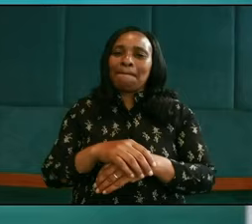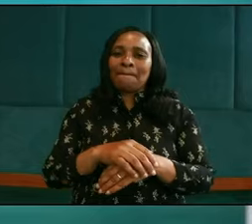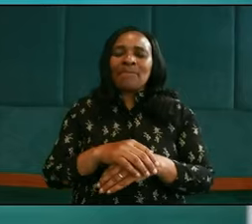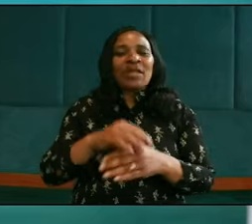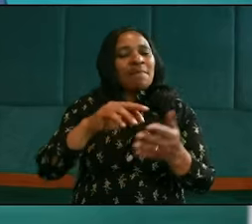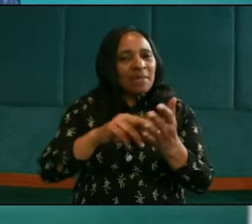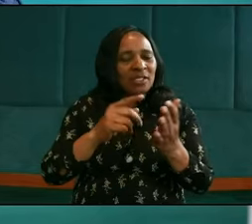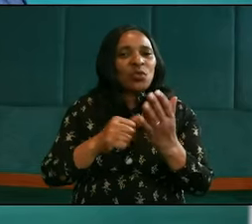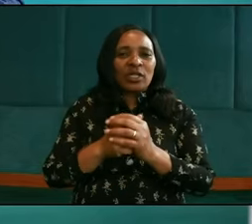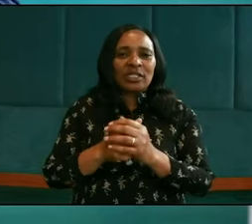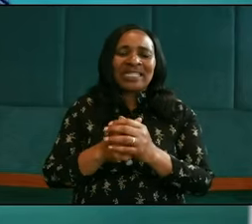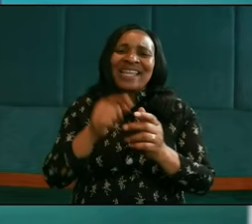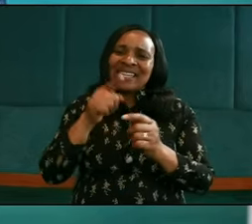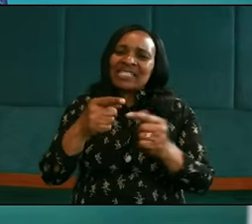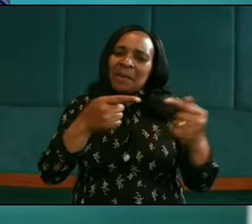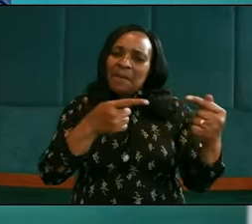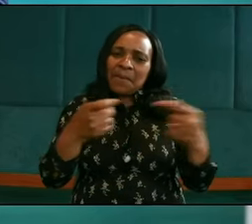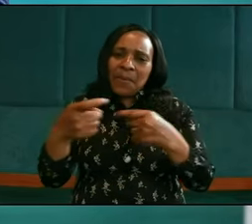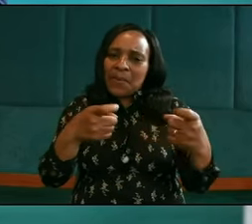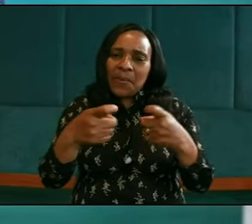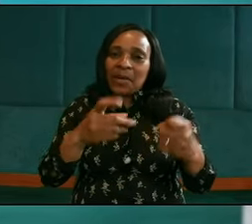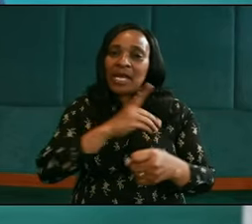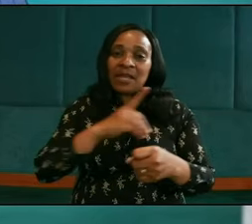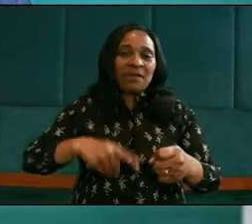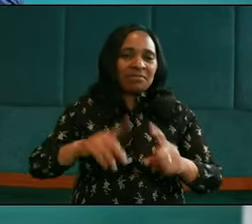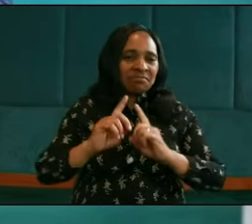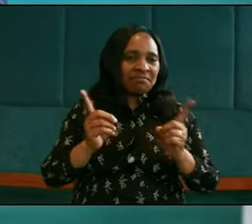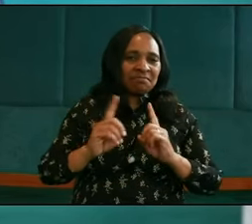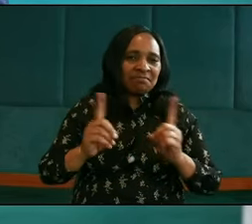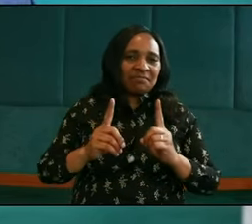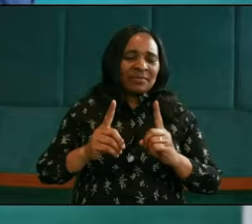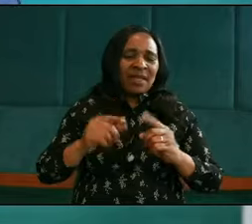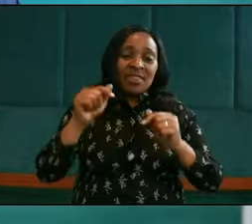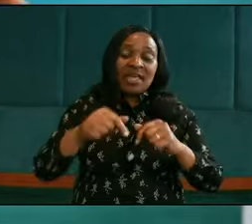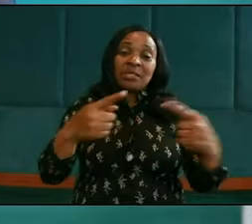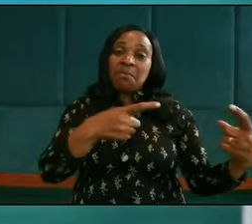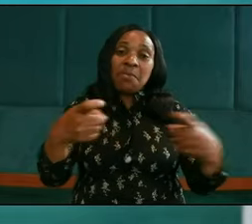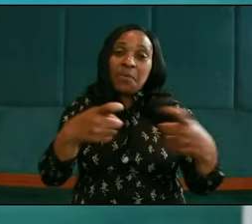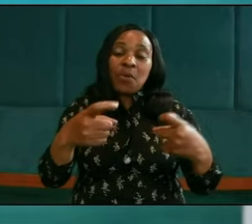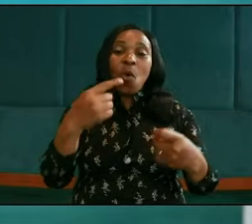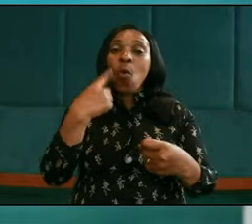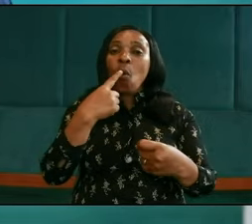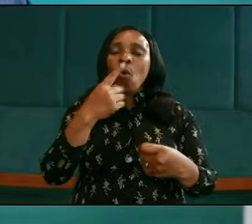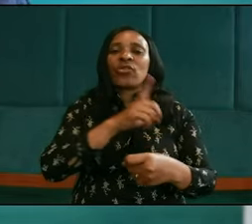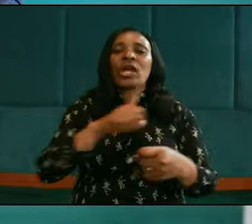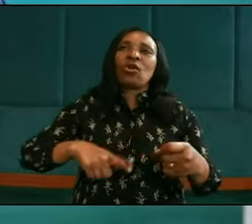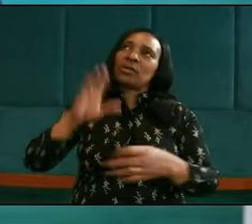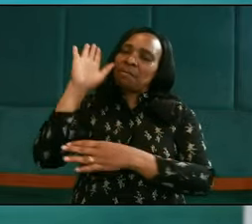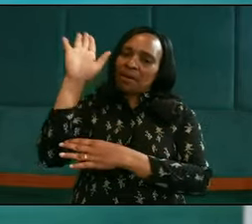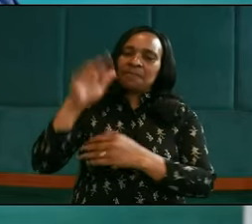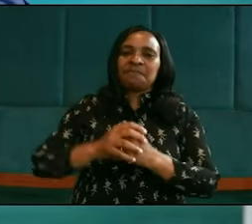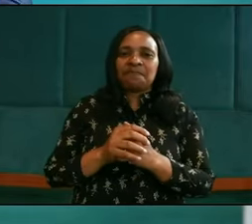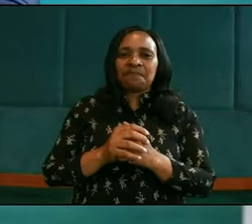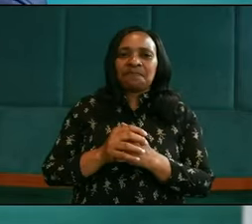It means that the battle was not for David, but the battle was the Lord's. The Lord was